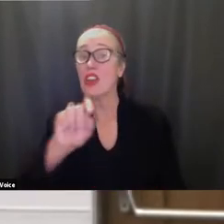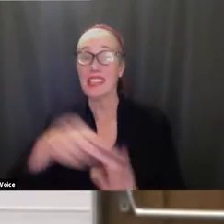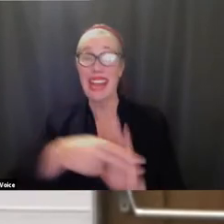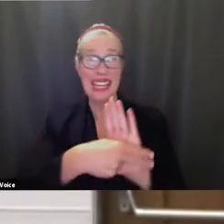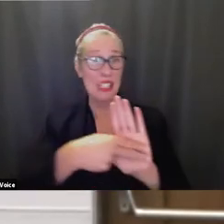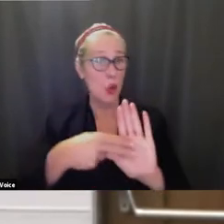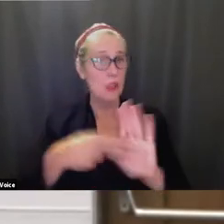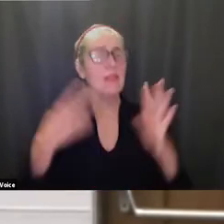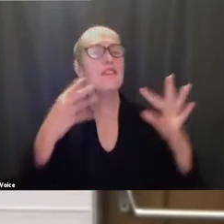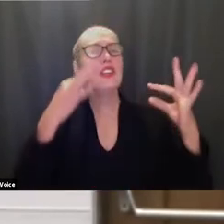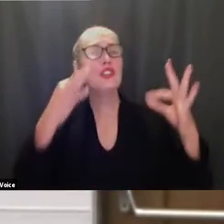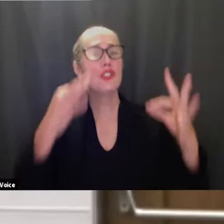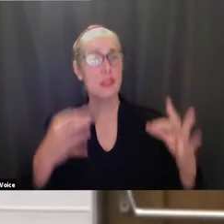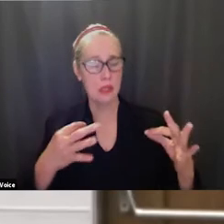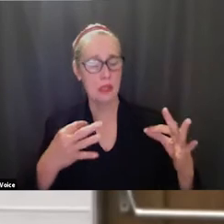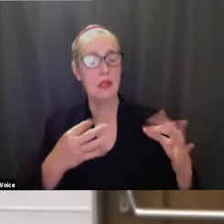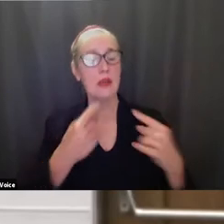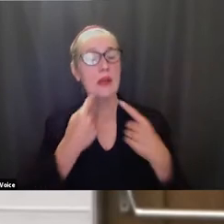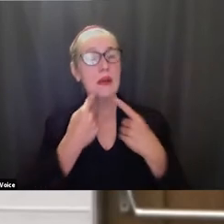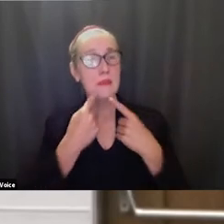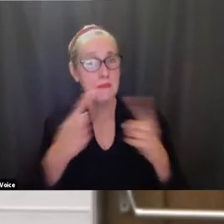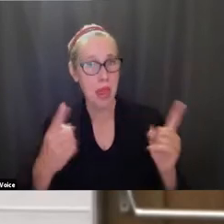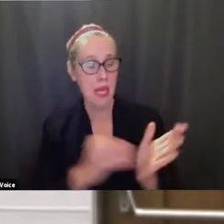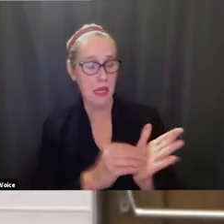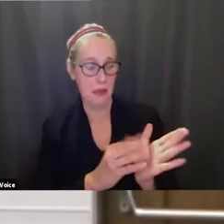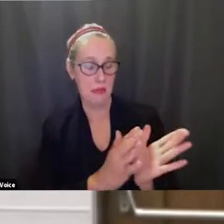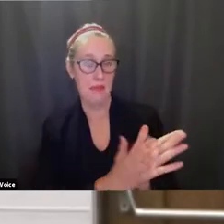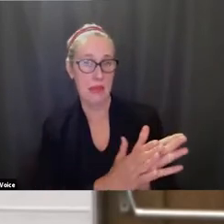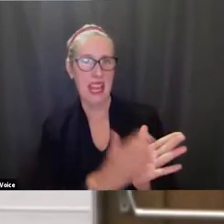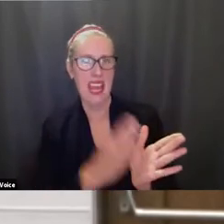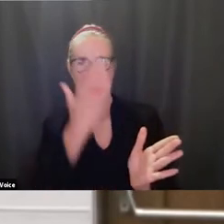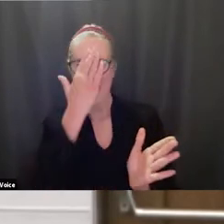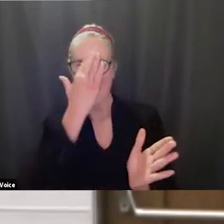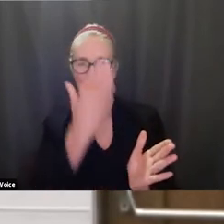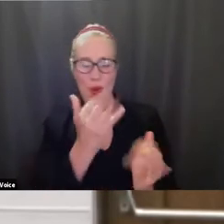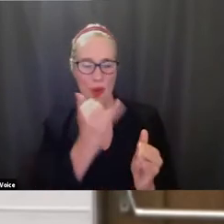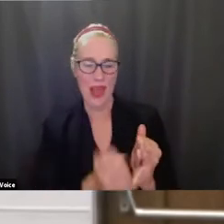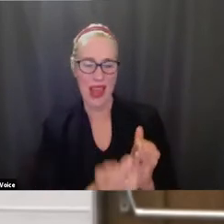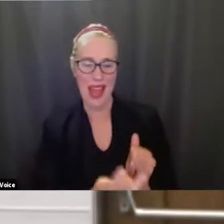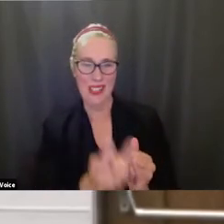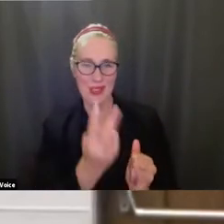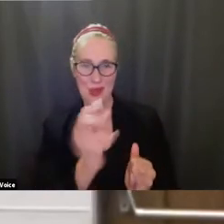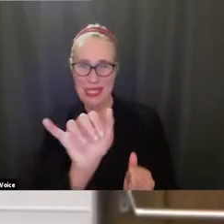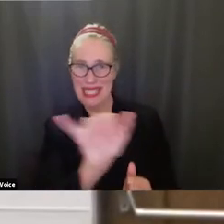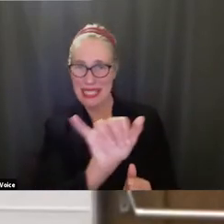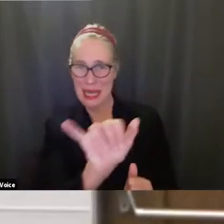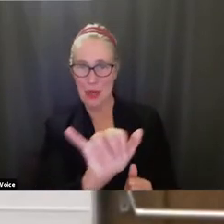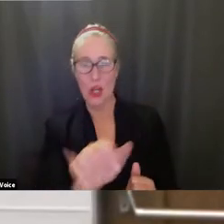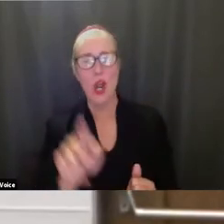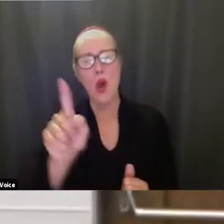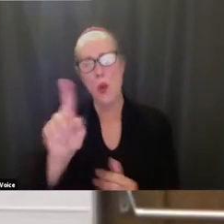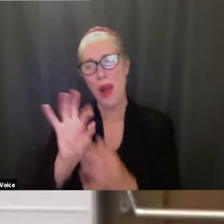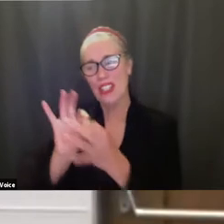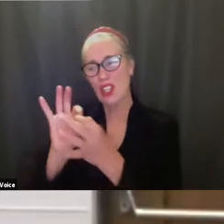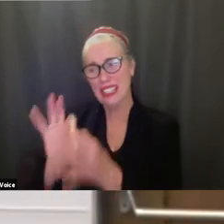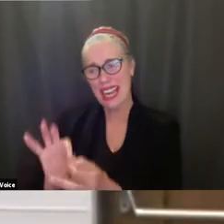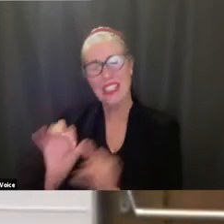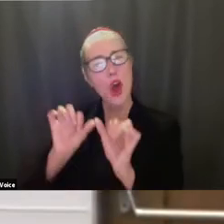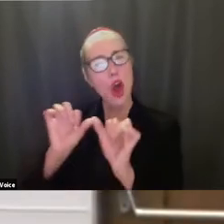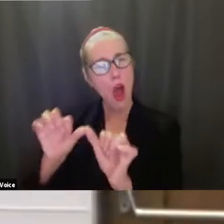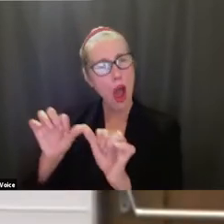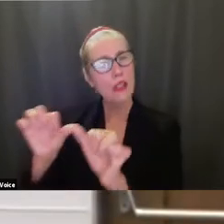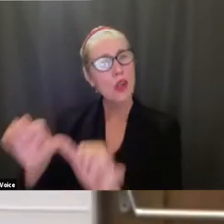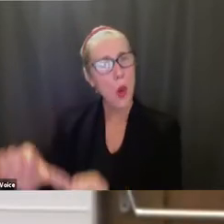made um on that and i know those last two are kind of similar but one one has to do with like ongoing